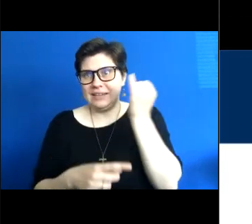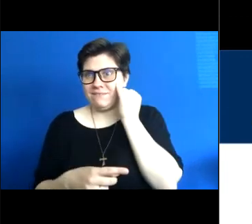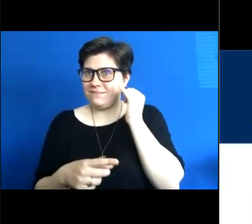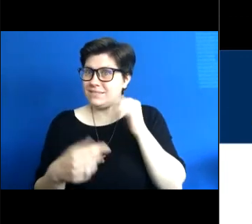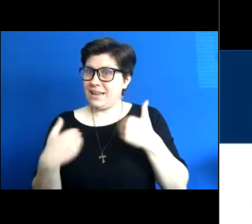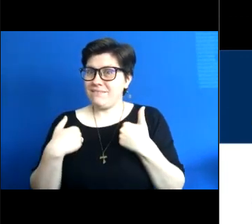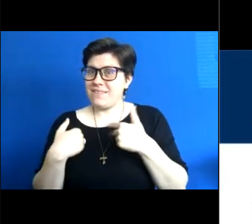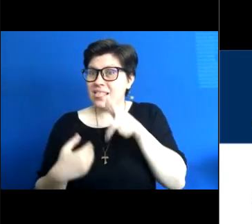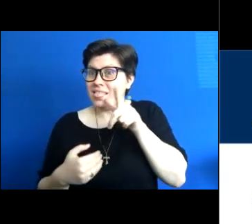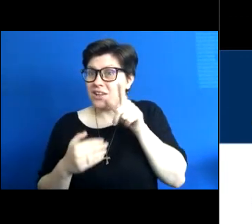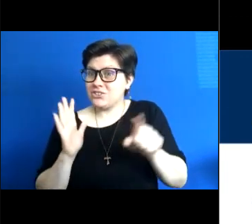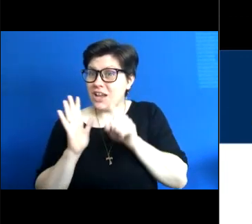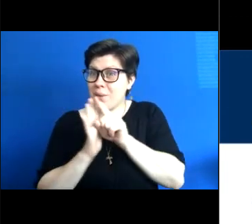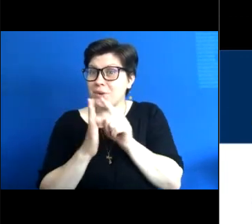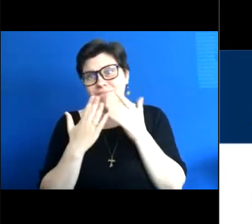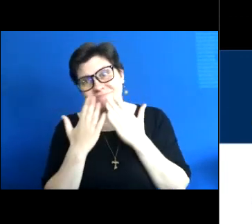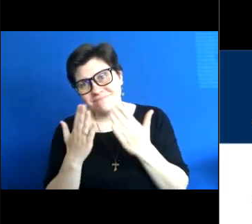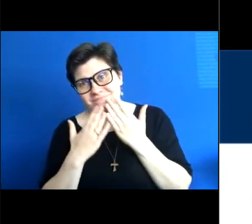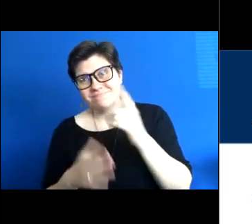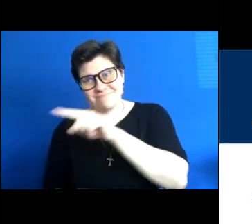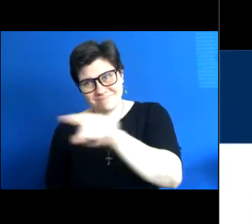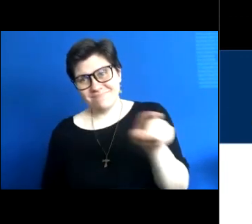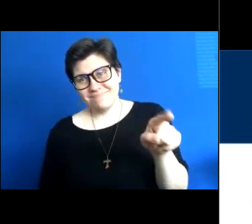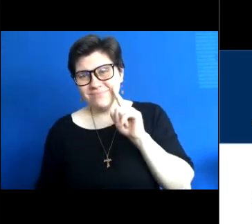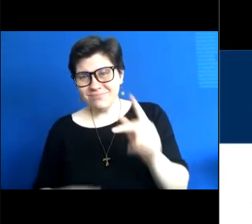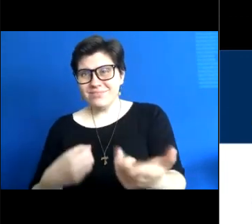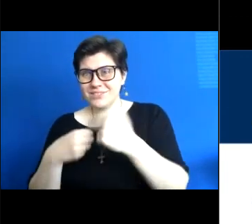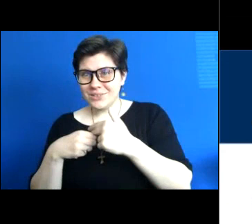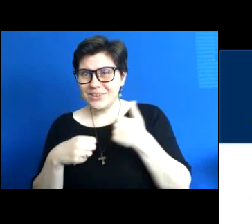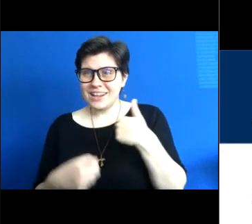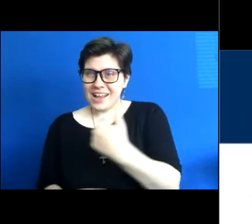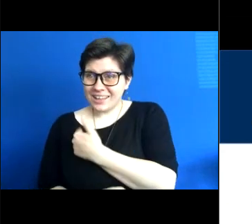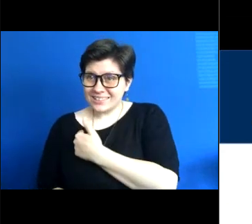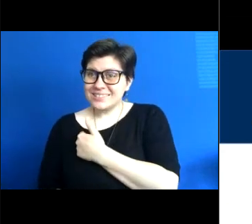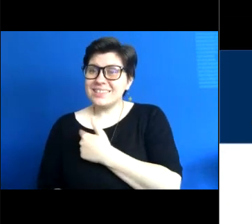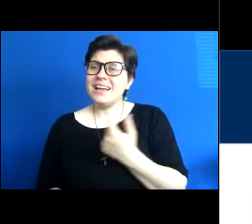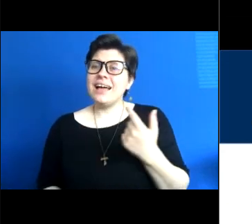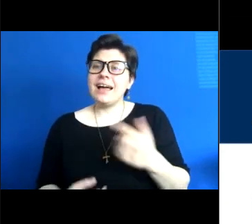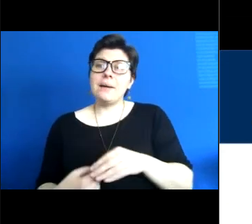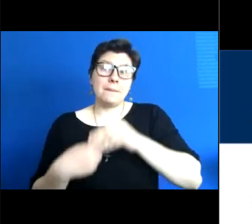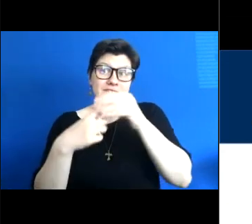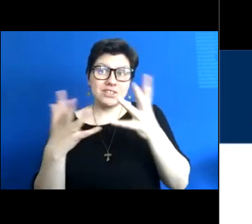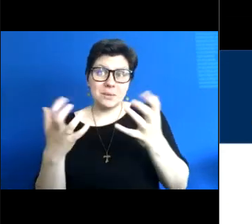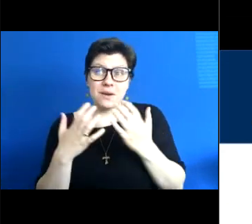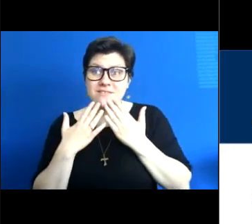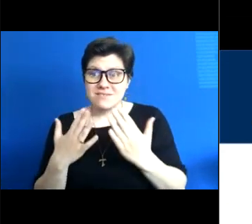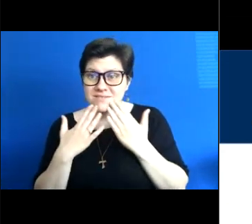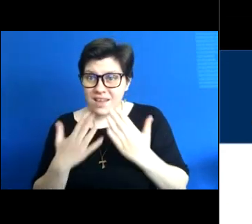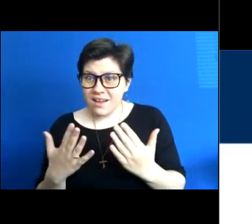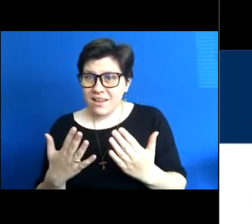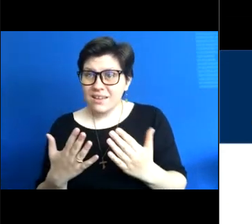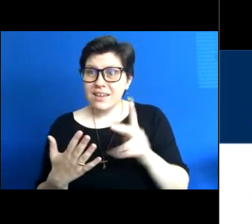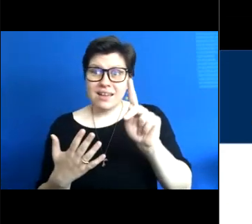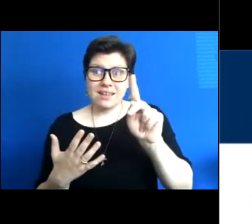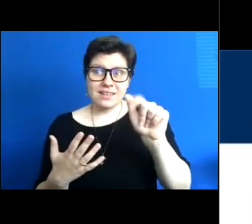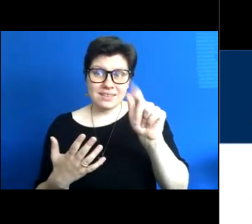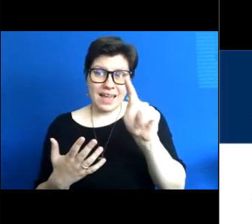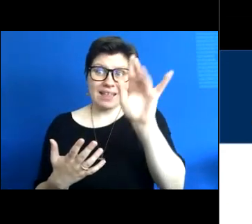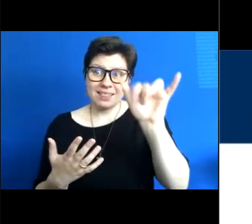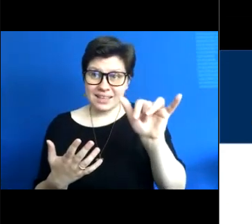lunch hour. So thank you to everyone for coming. And I'd especially like to thank Caitlin and